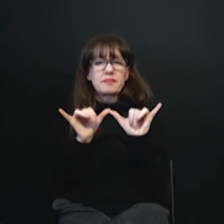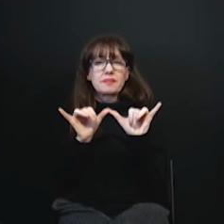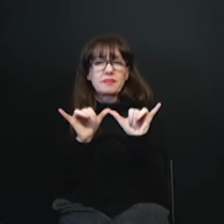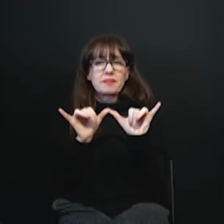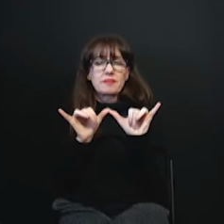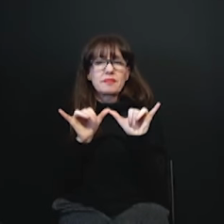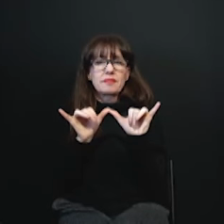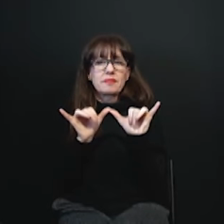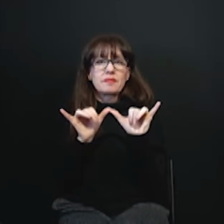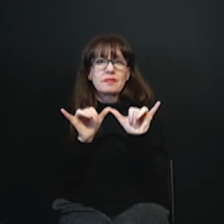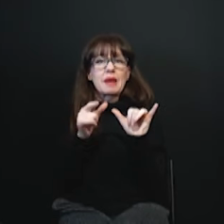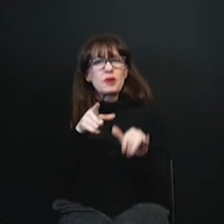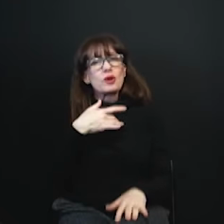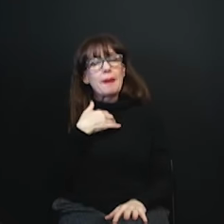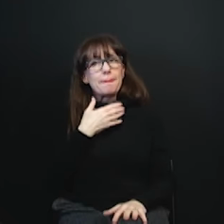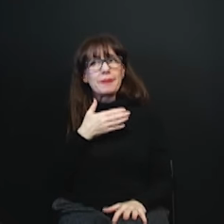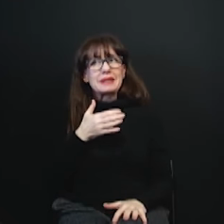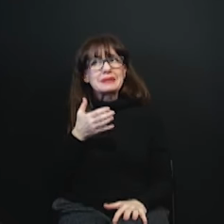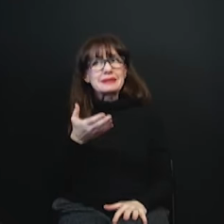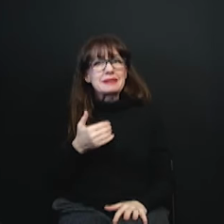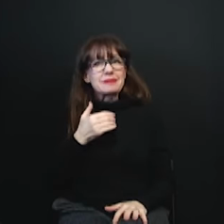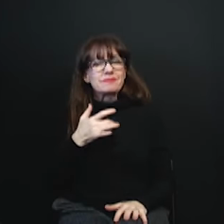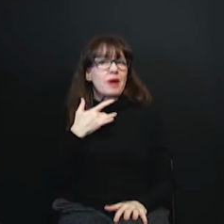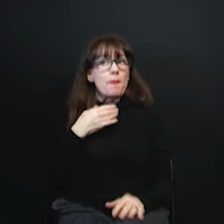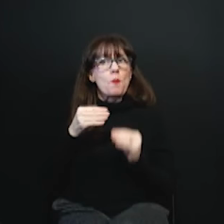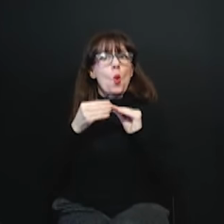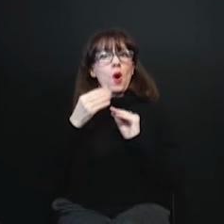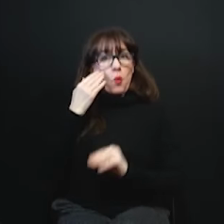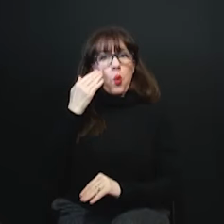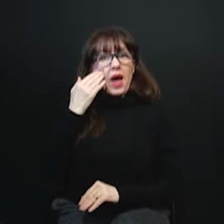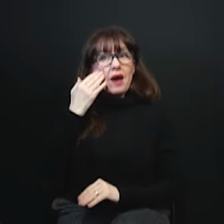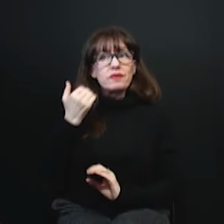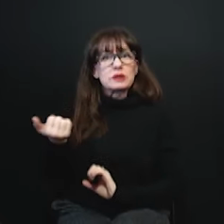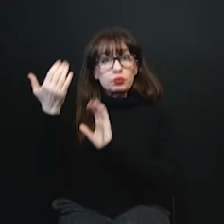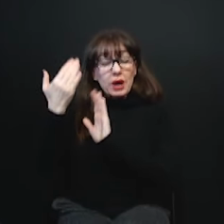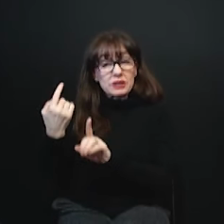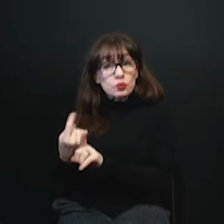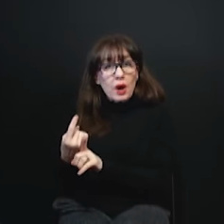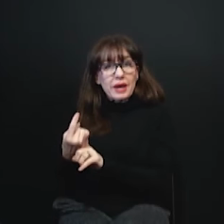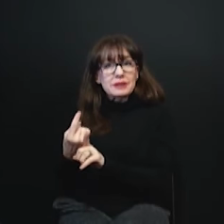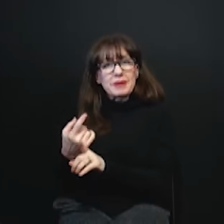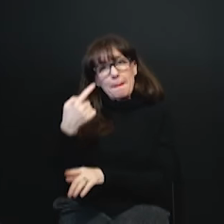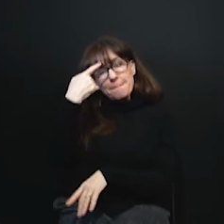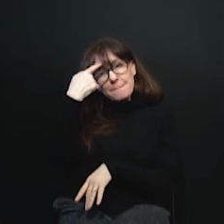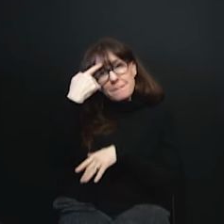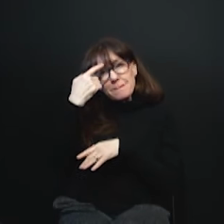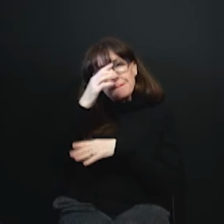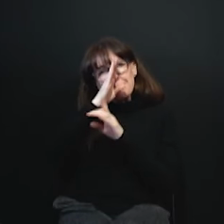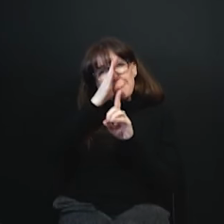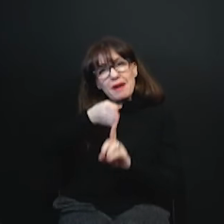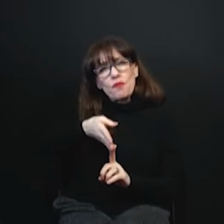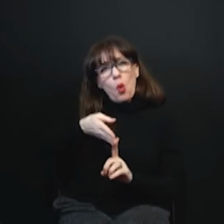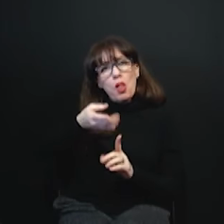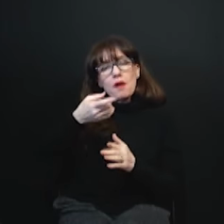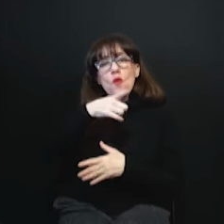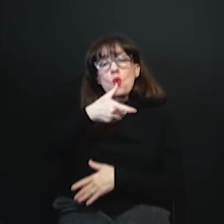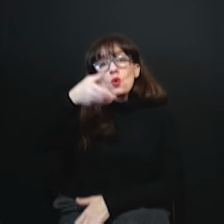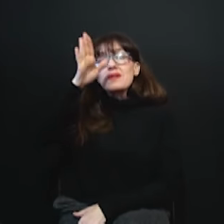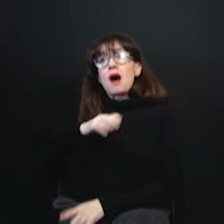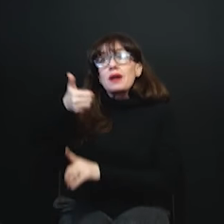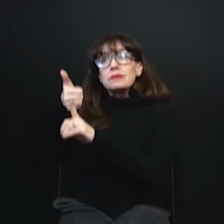But there is such a thing as becoming more aware of his presence, isn't there? And what that means to be mindful of who God is right